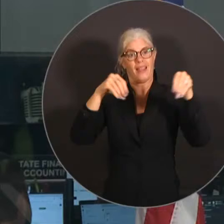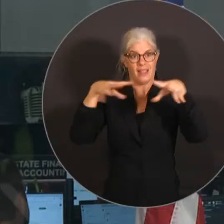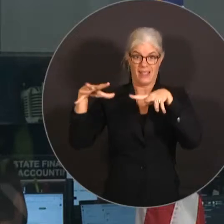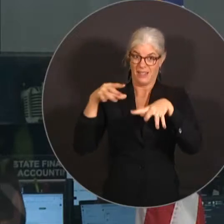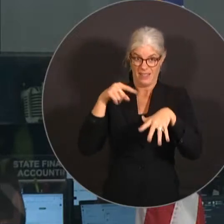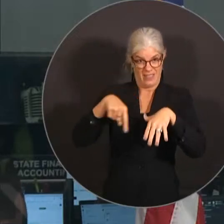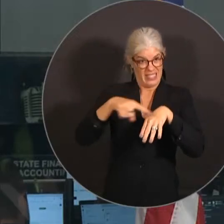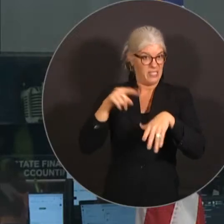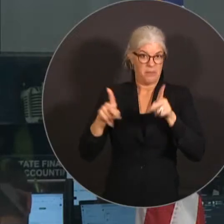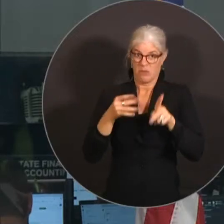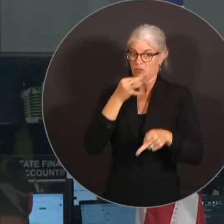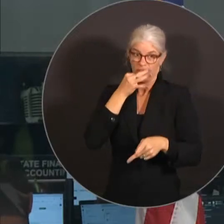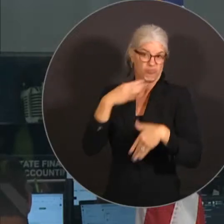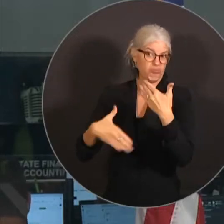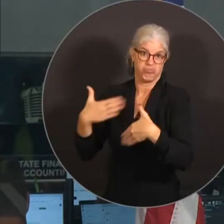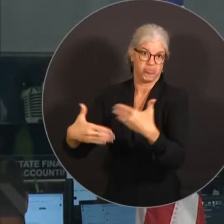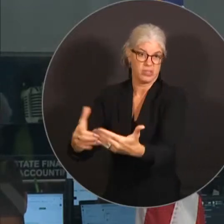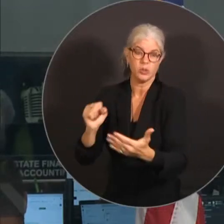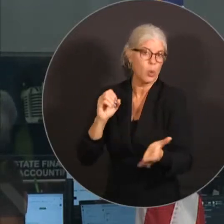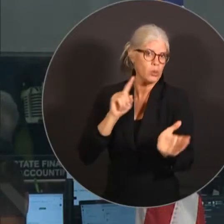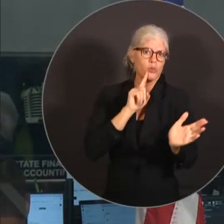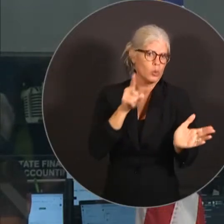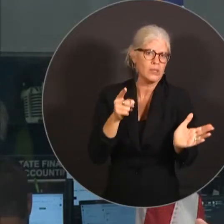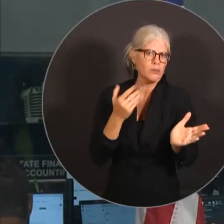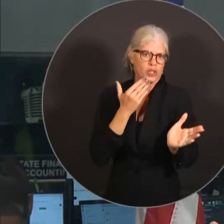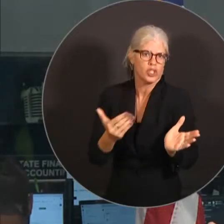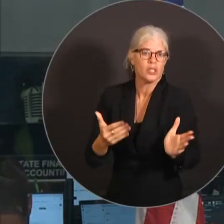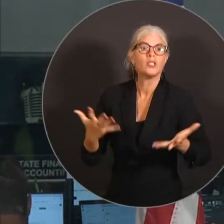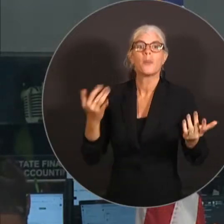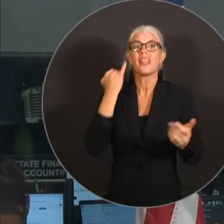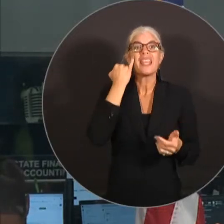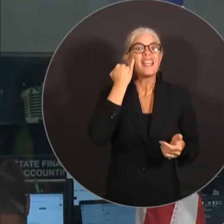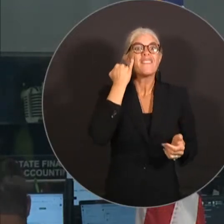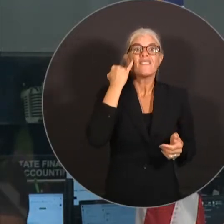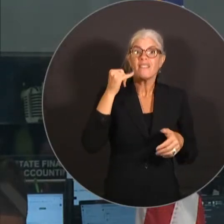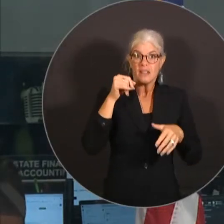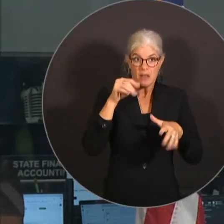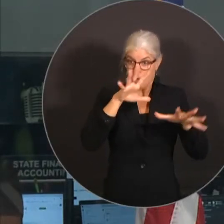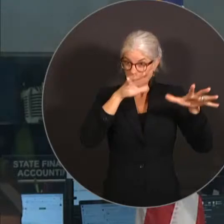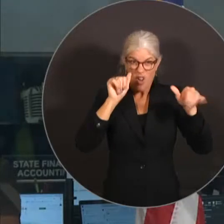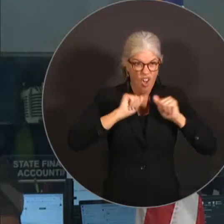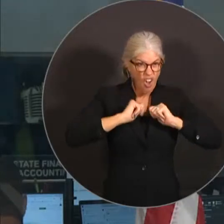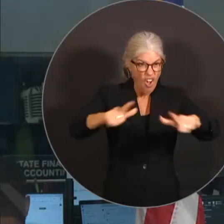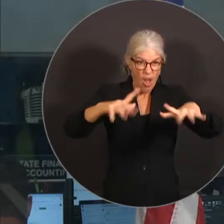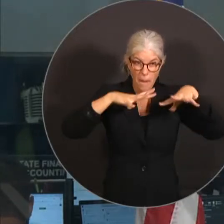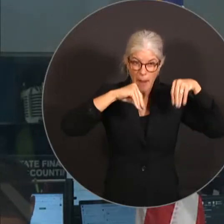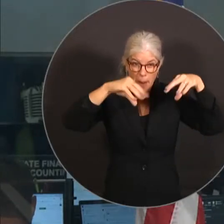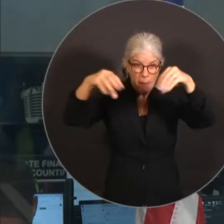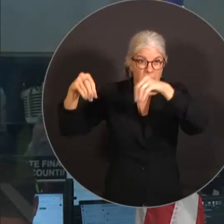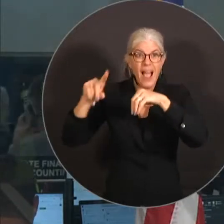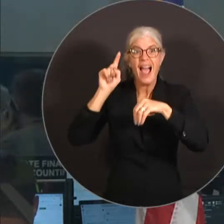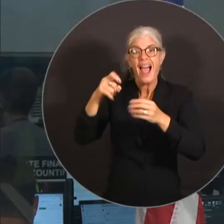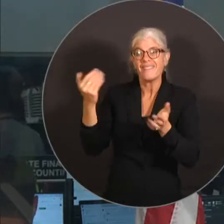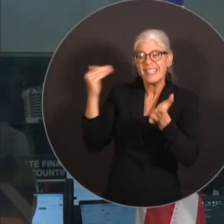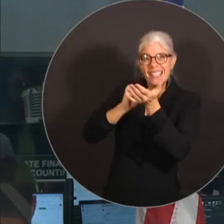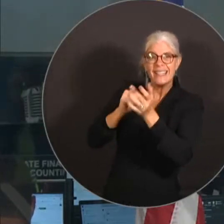potentially reconnect relatively quickly. If the whole thing is blown out where you have to rebuild it, it takes longer. My sense is